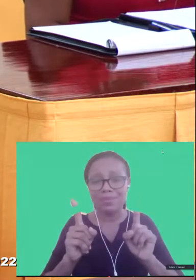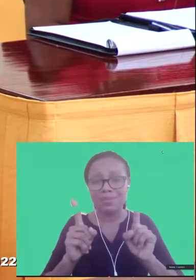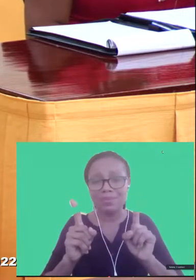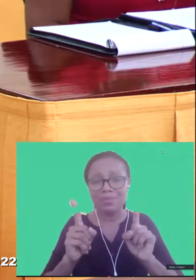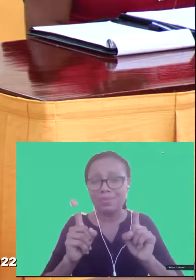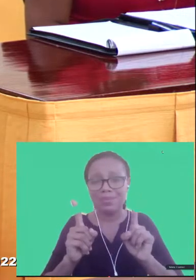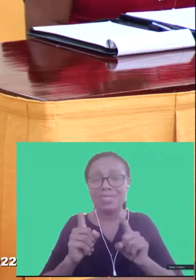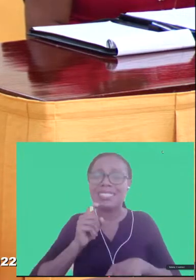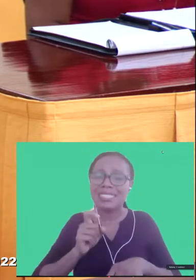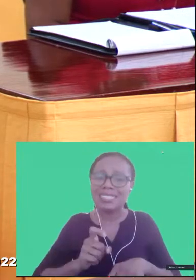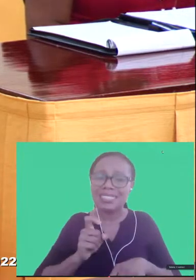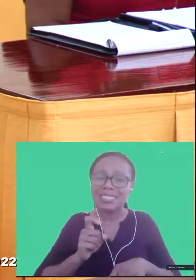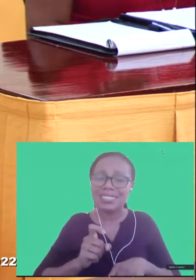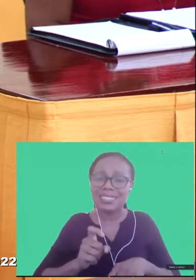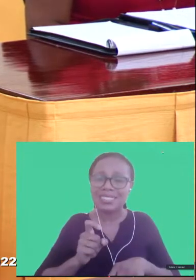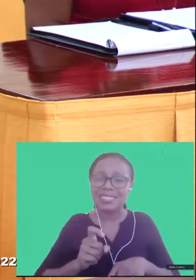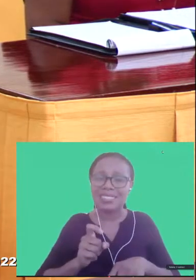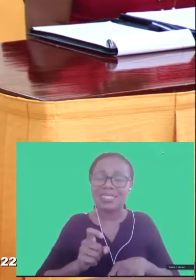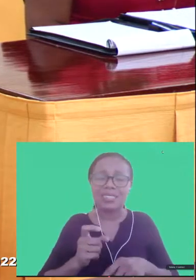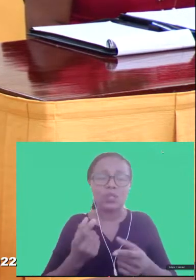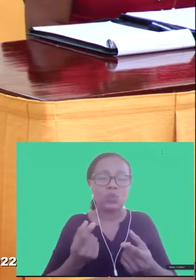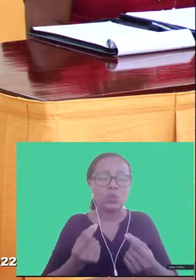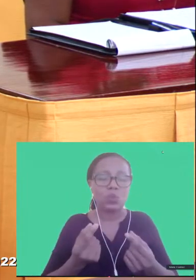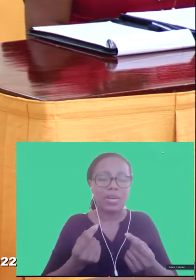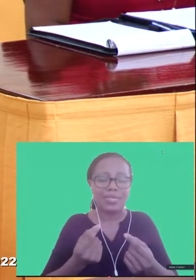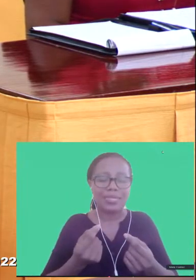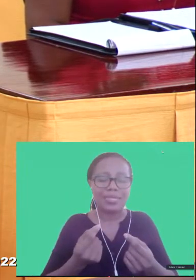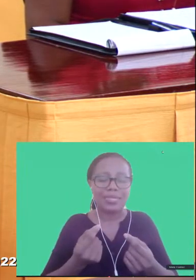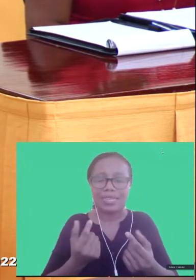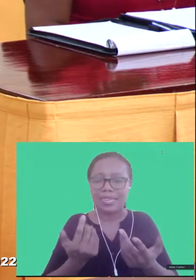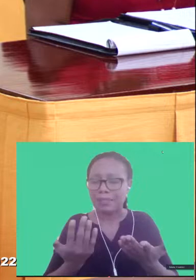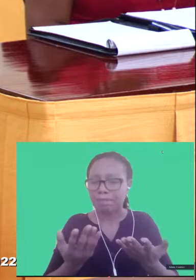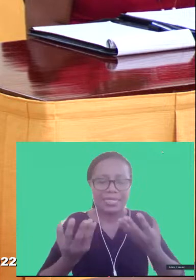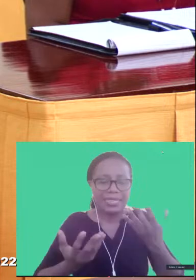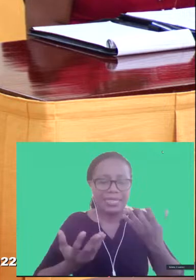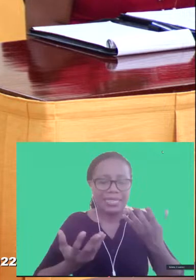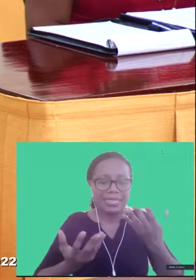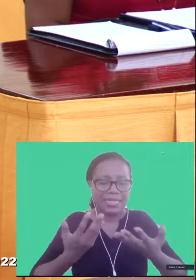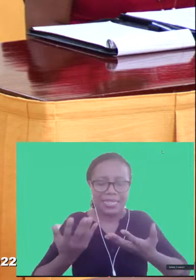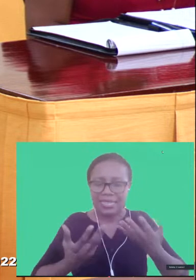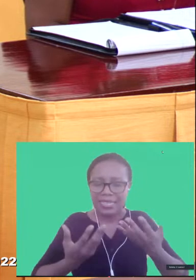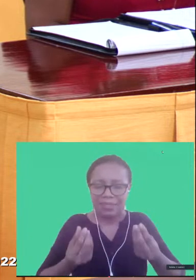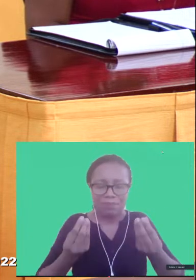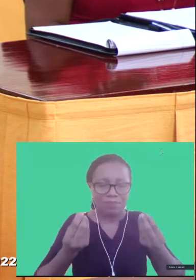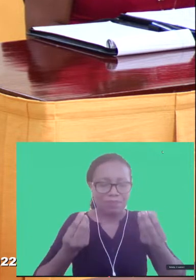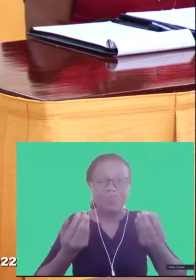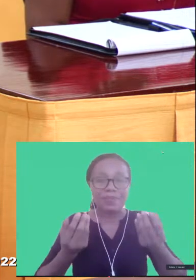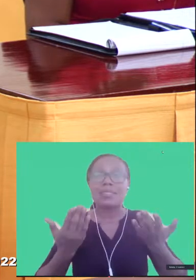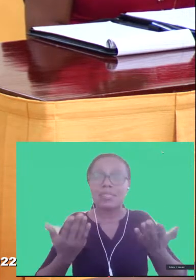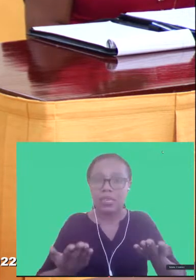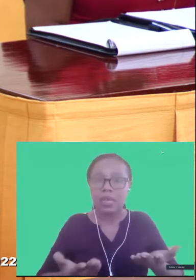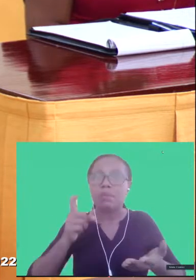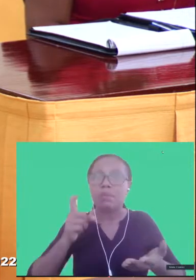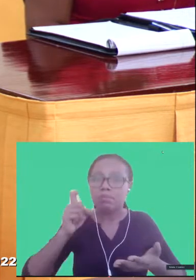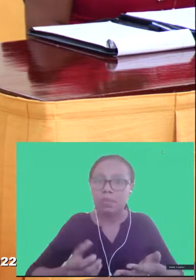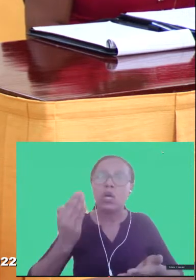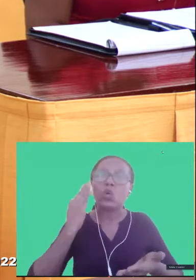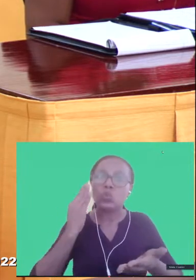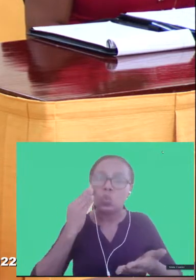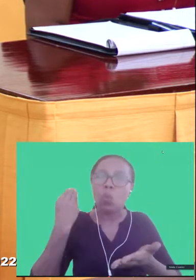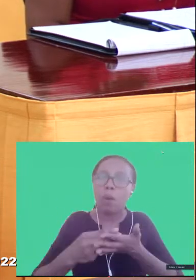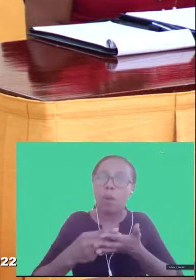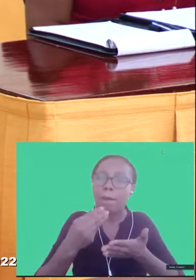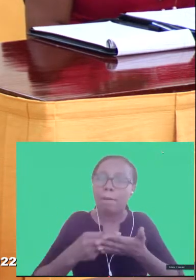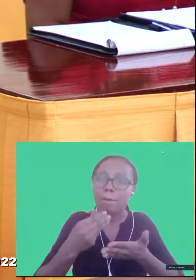promotion of financial know-how and financial well-being. I said it in my introductory